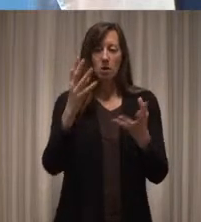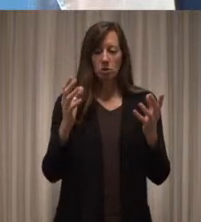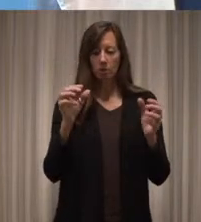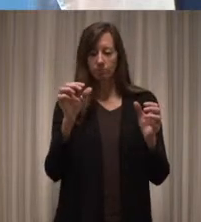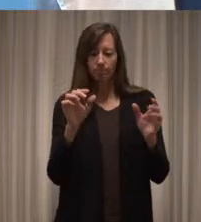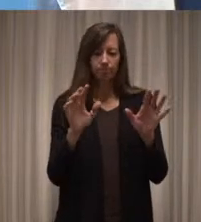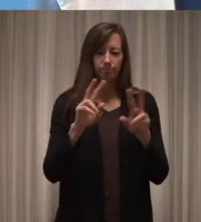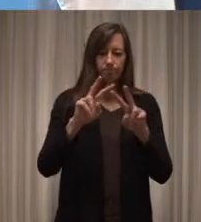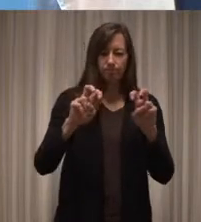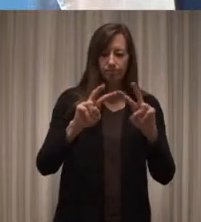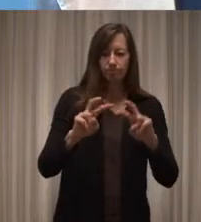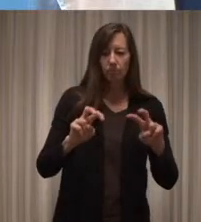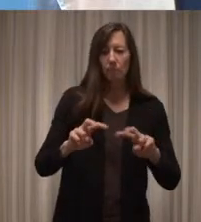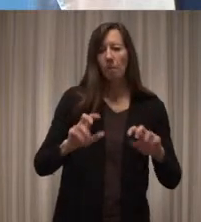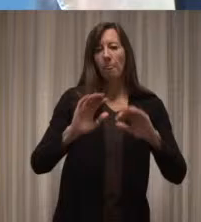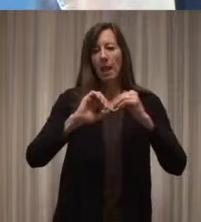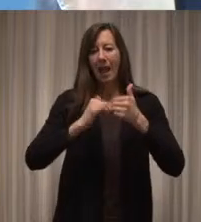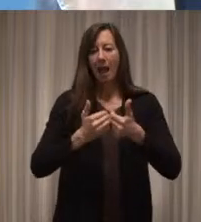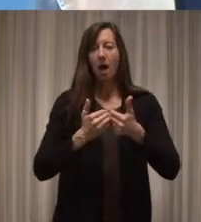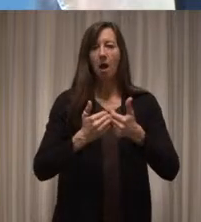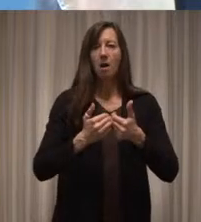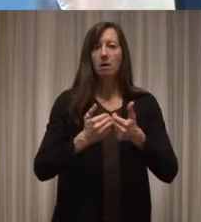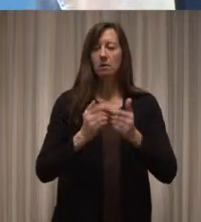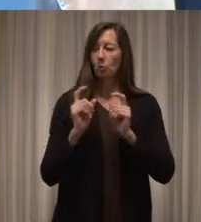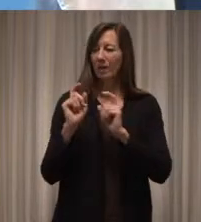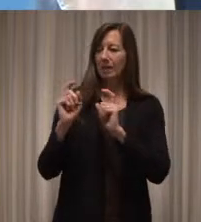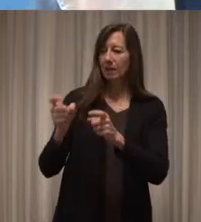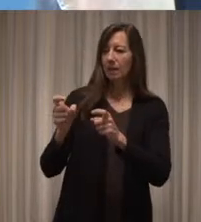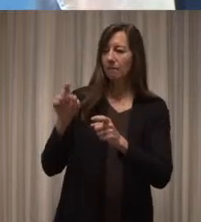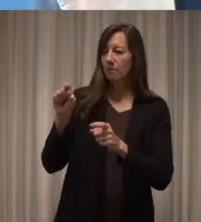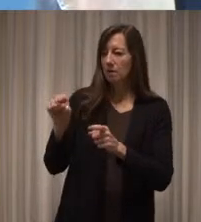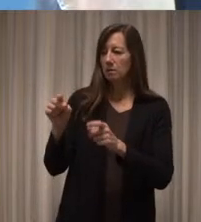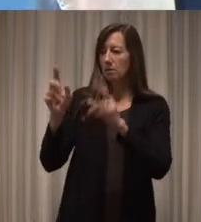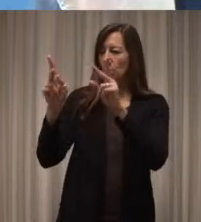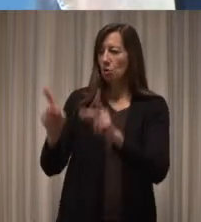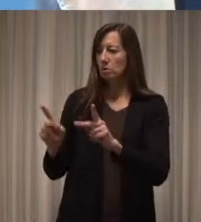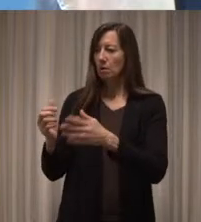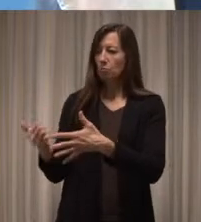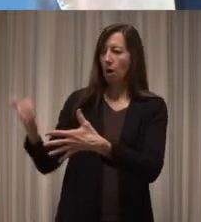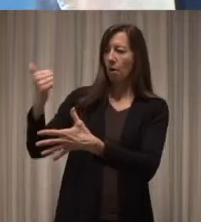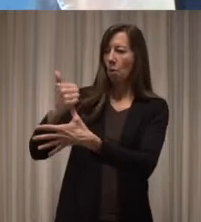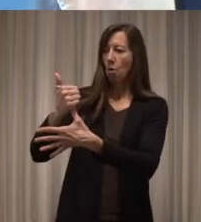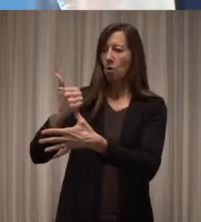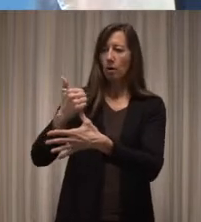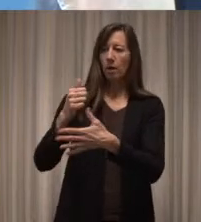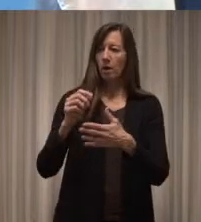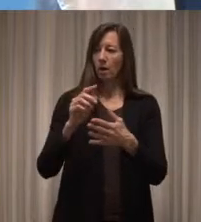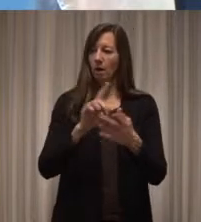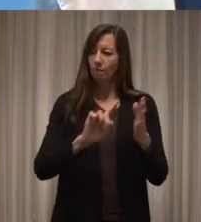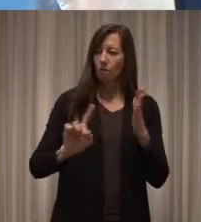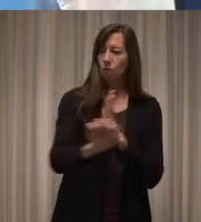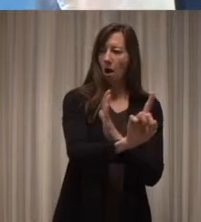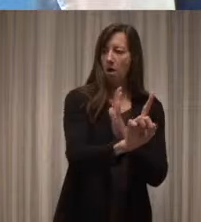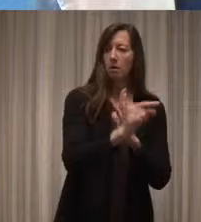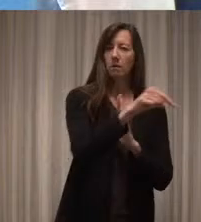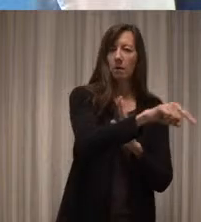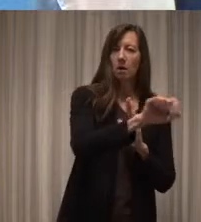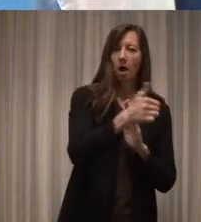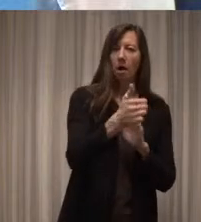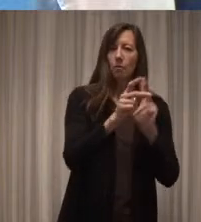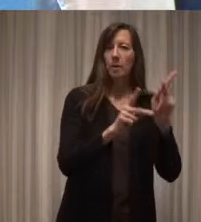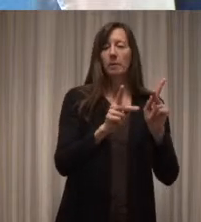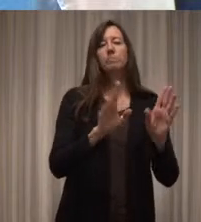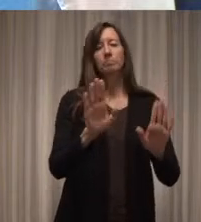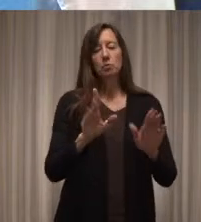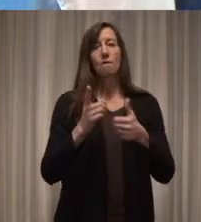given priority to go ahead of others as long as we continue to have limited supply. So the first factor that we've looked at